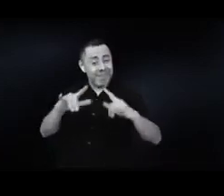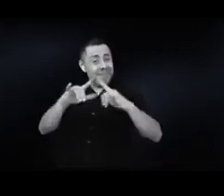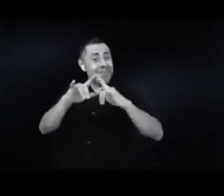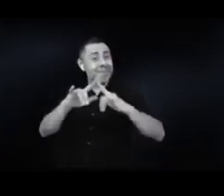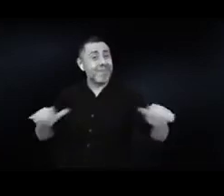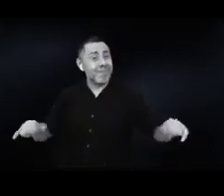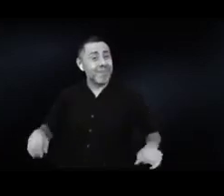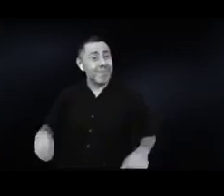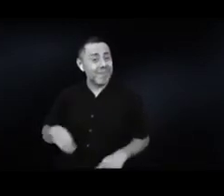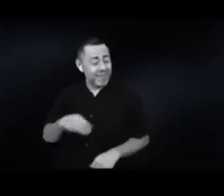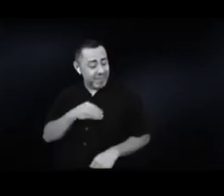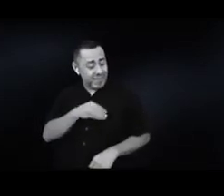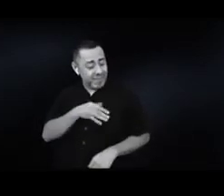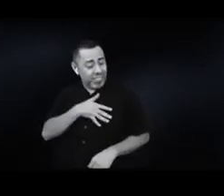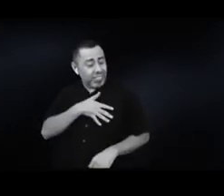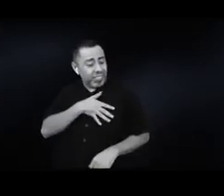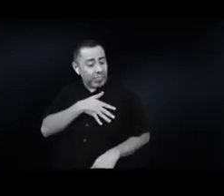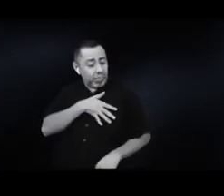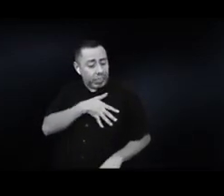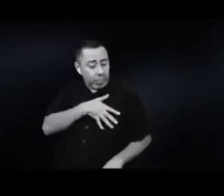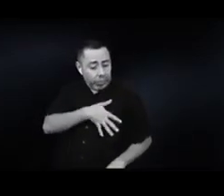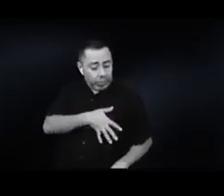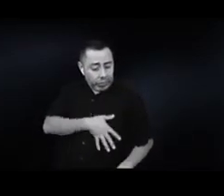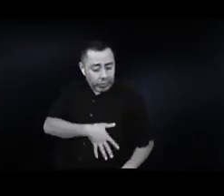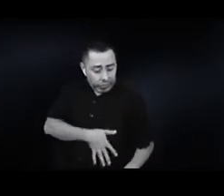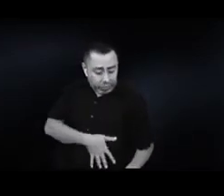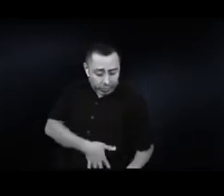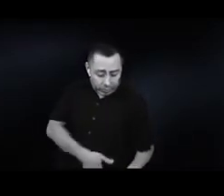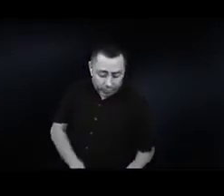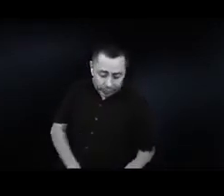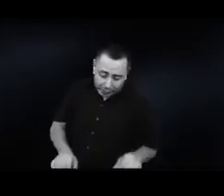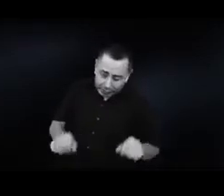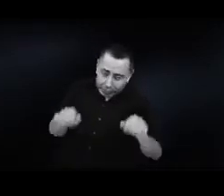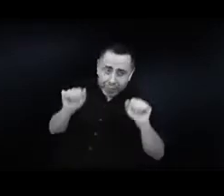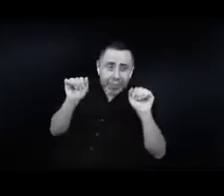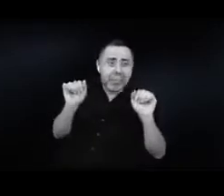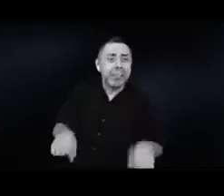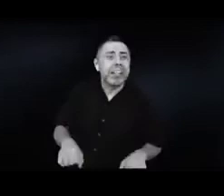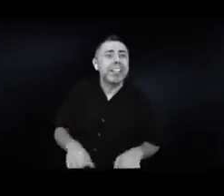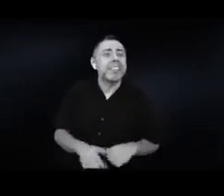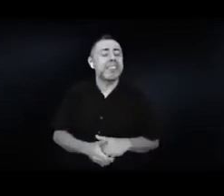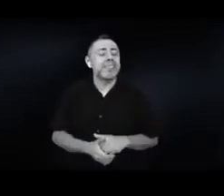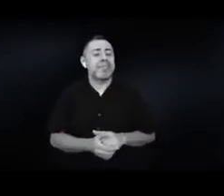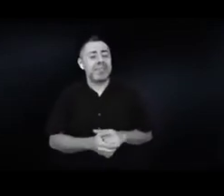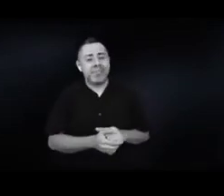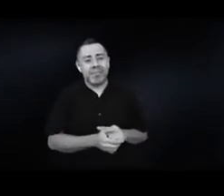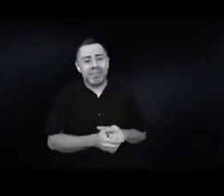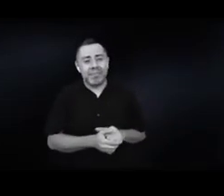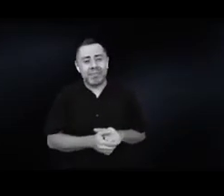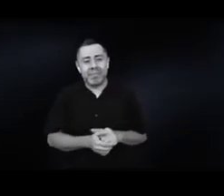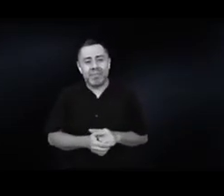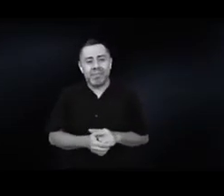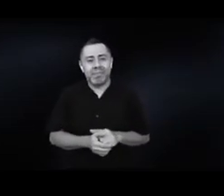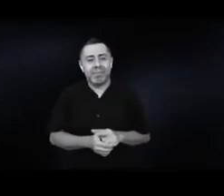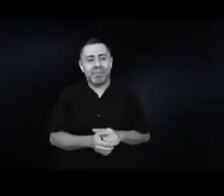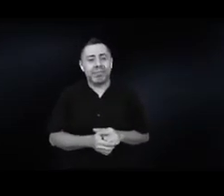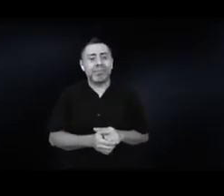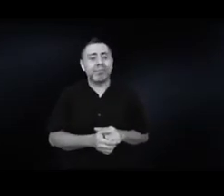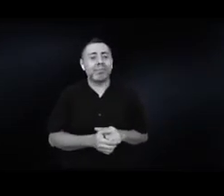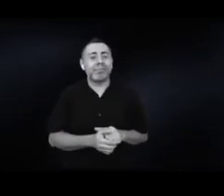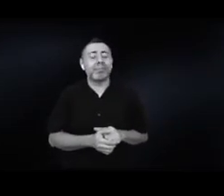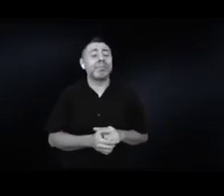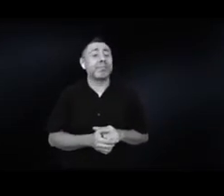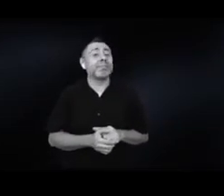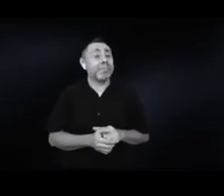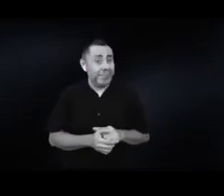of bringing you down. I know I'll never hold